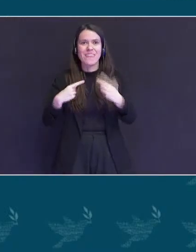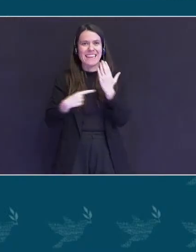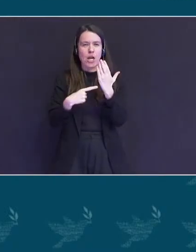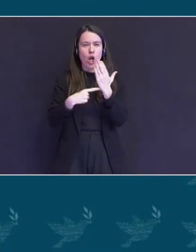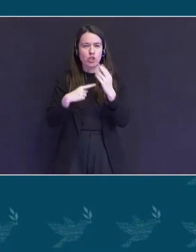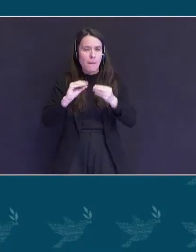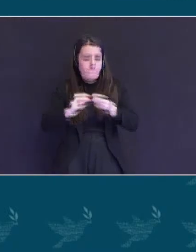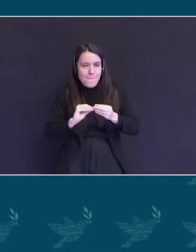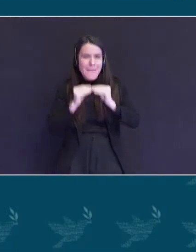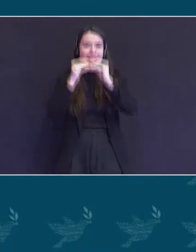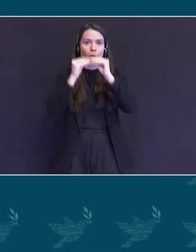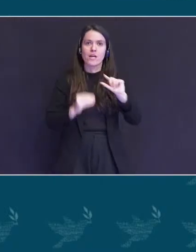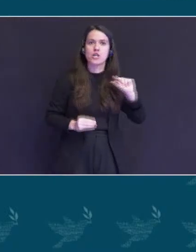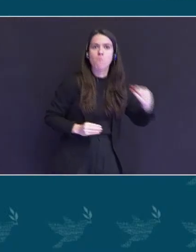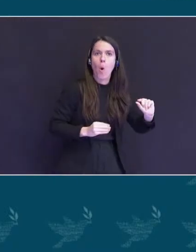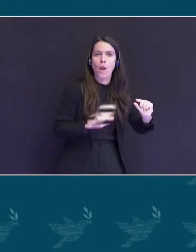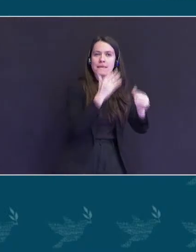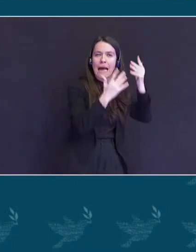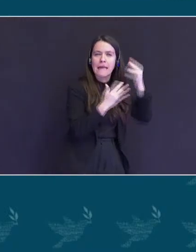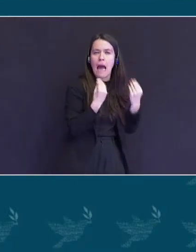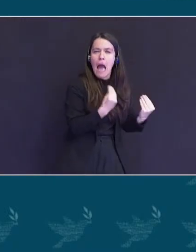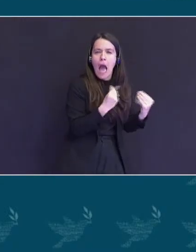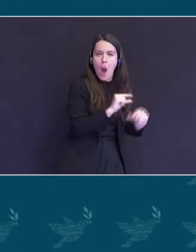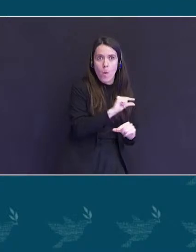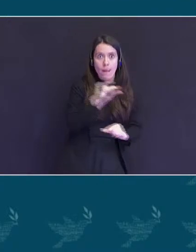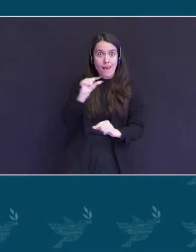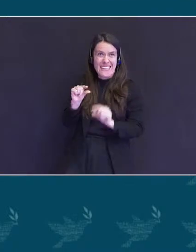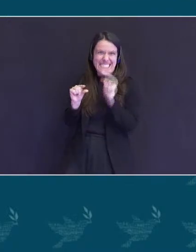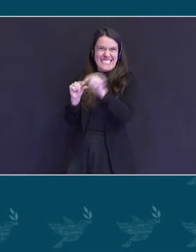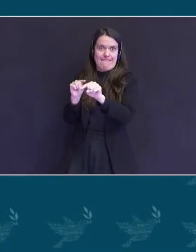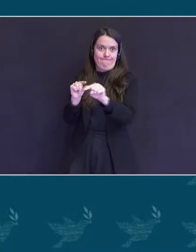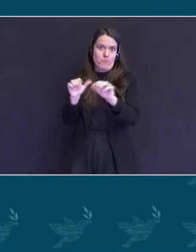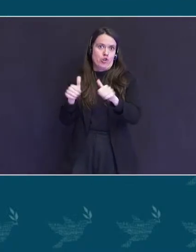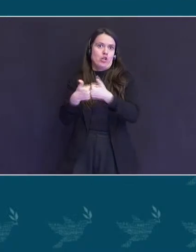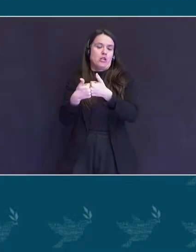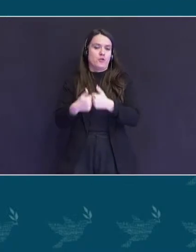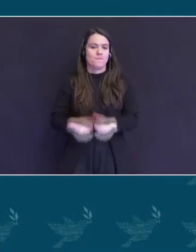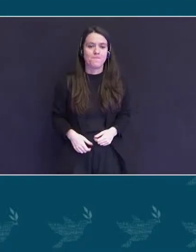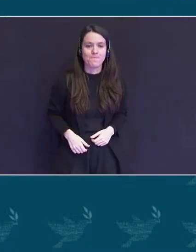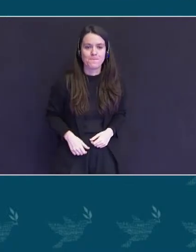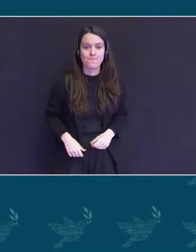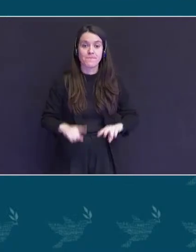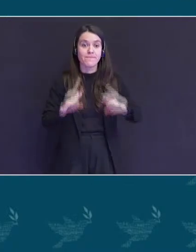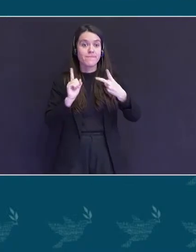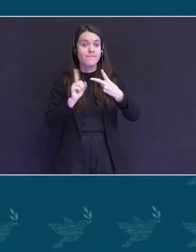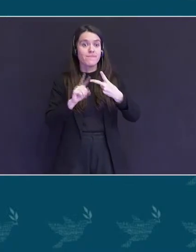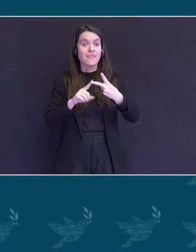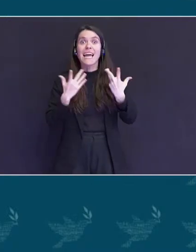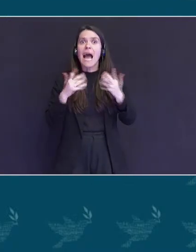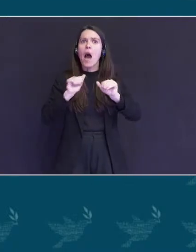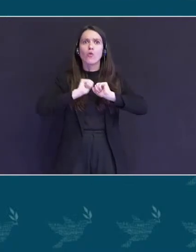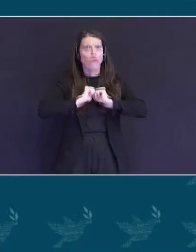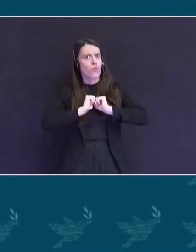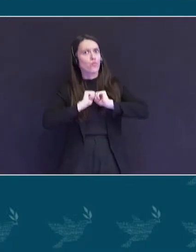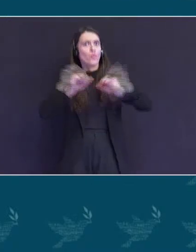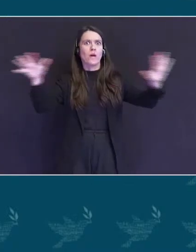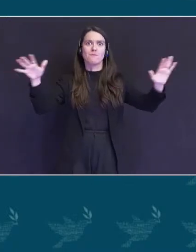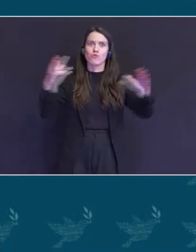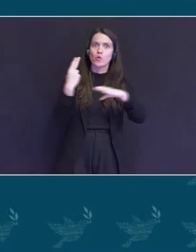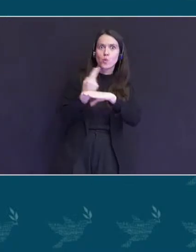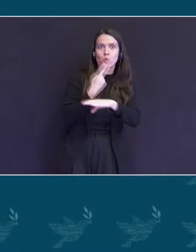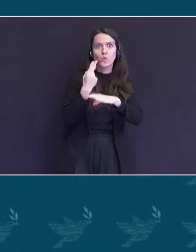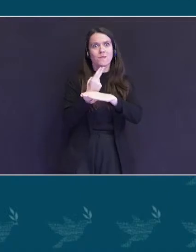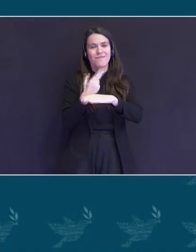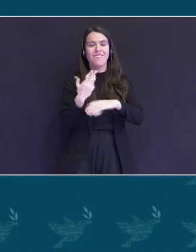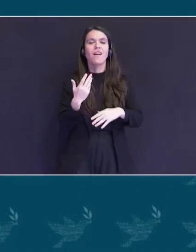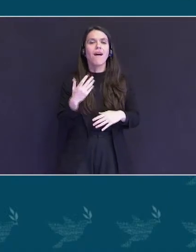the small data. The second one is that how to make this widespread use, because it's not just creating language technology for